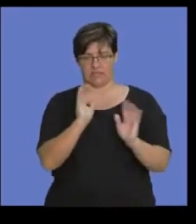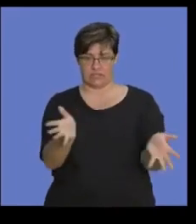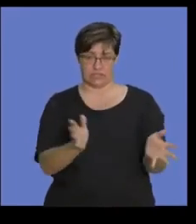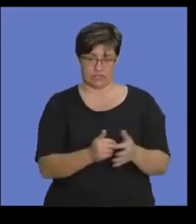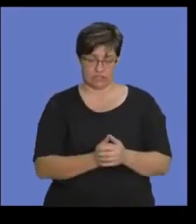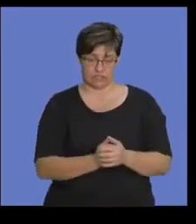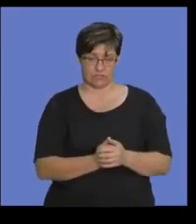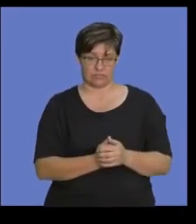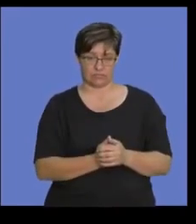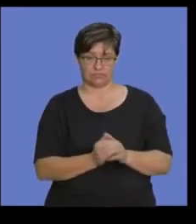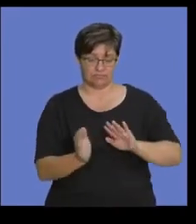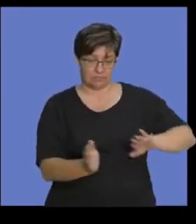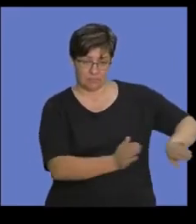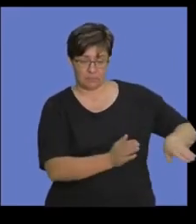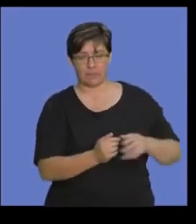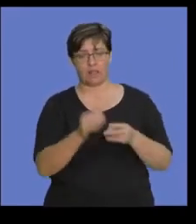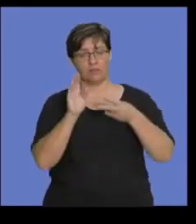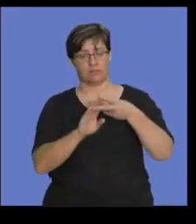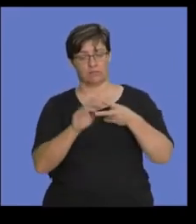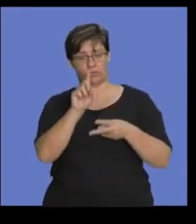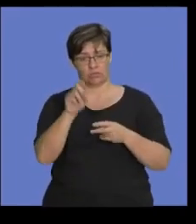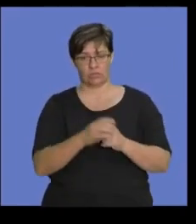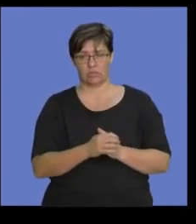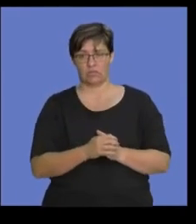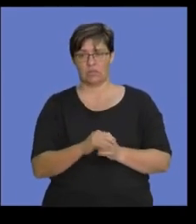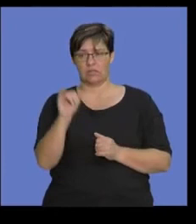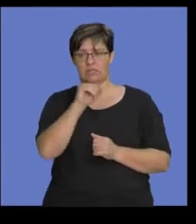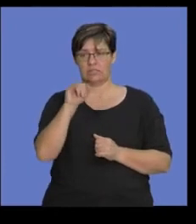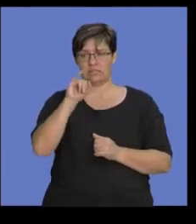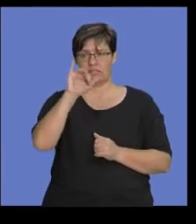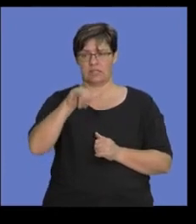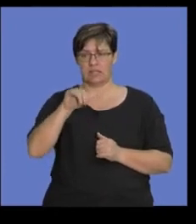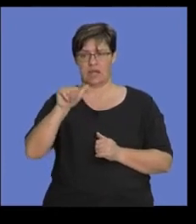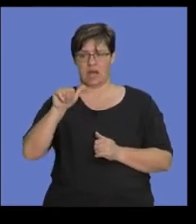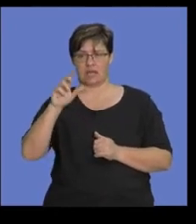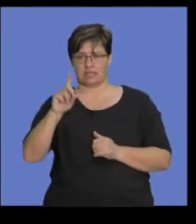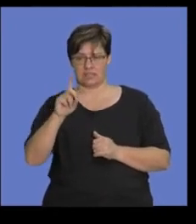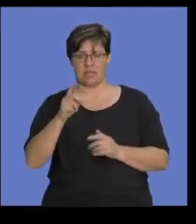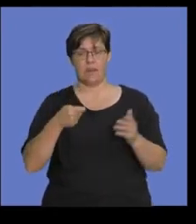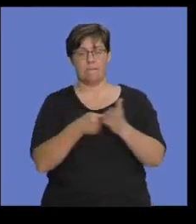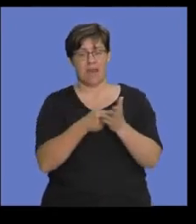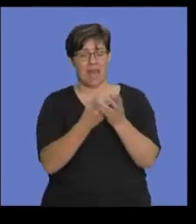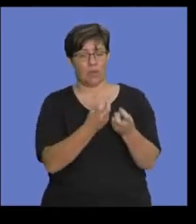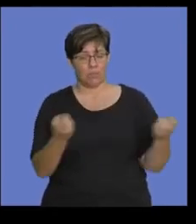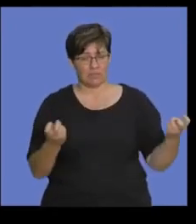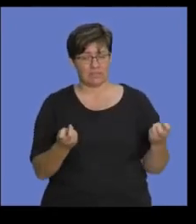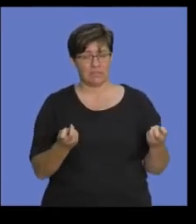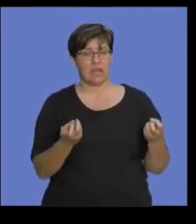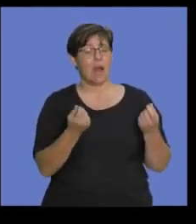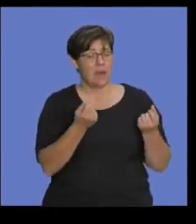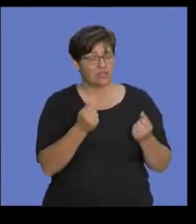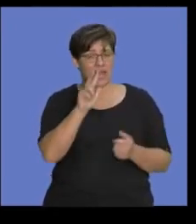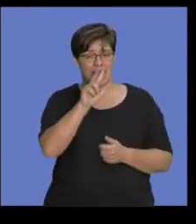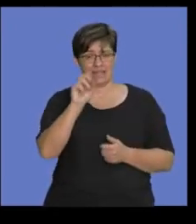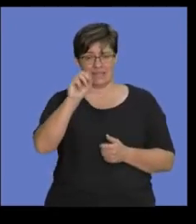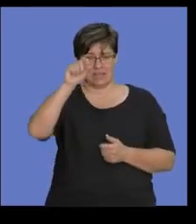me my answer. Another question. So Ziad buys equipment worth 80,000